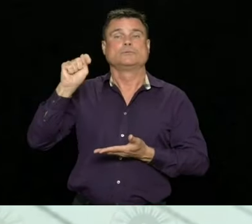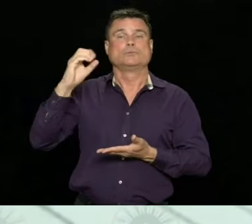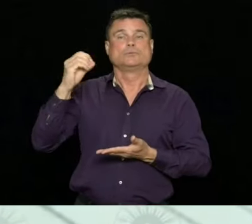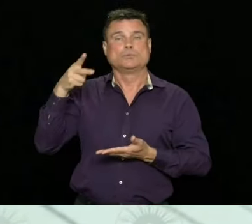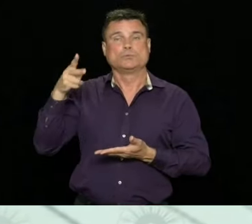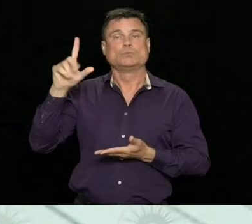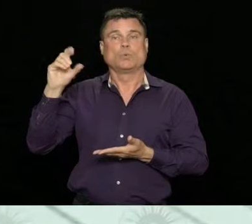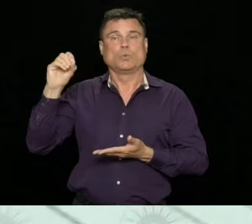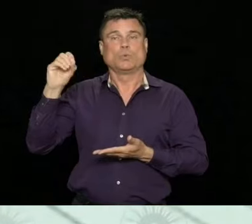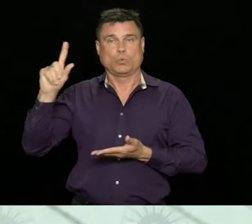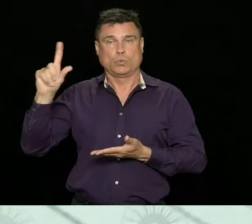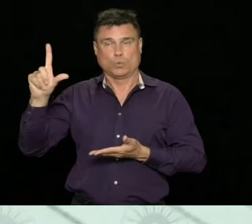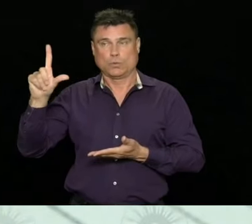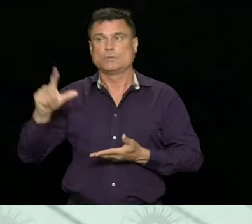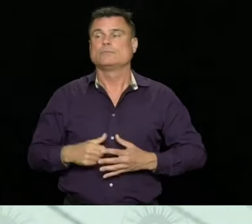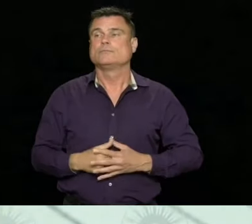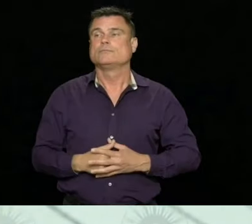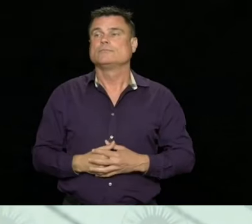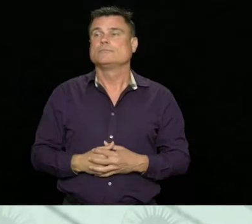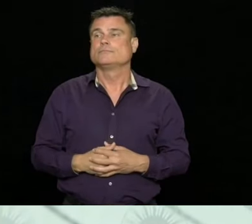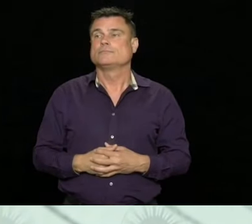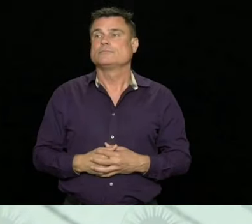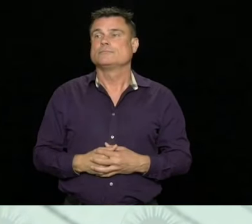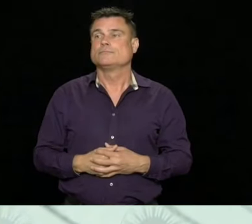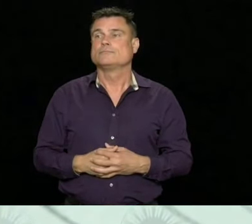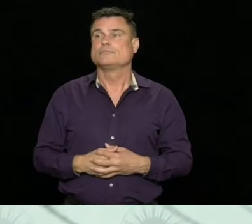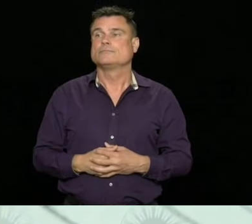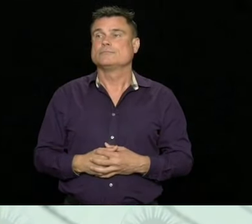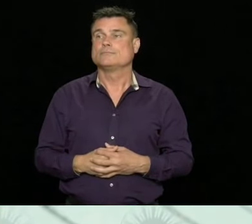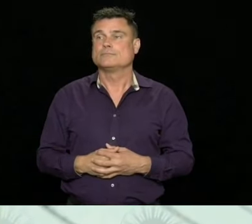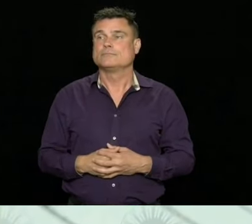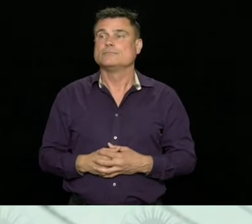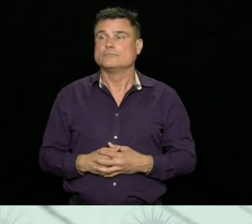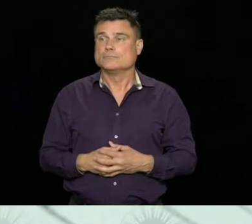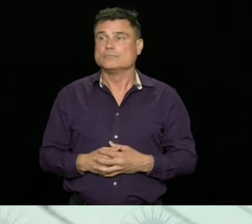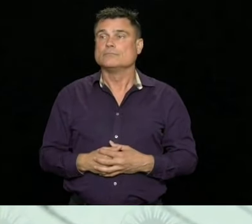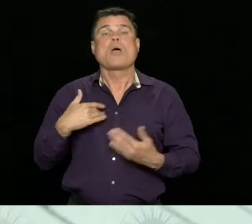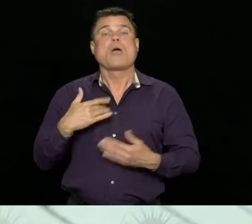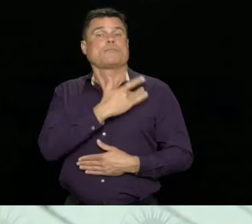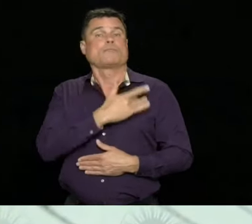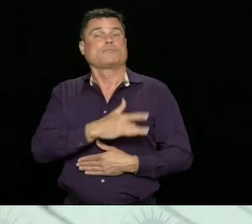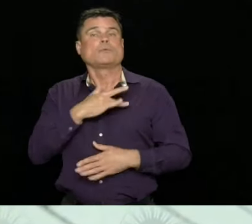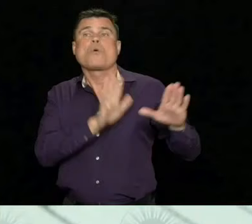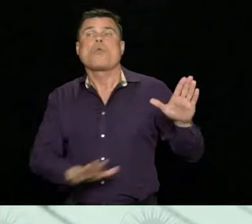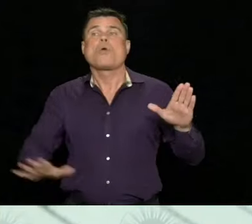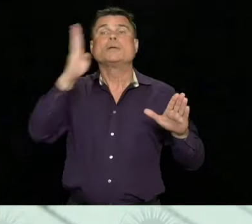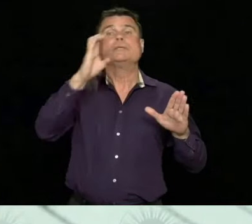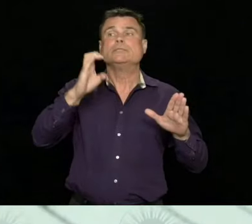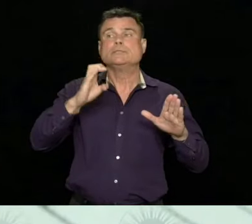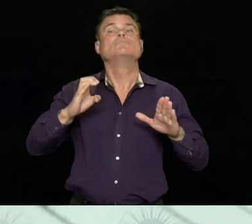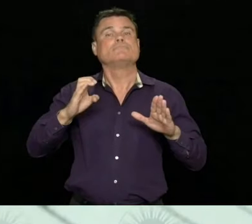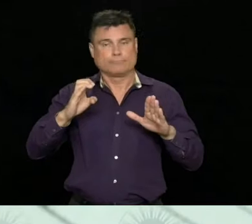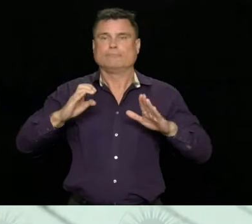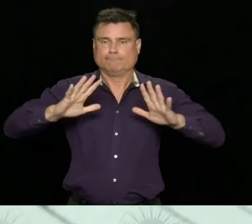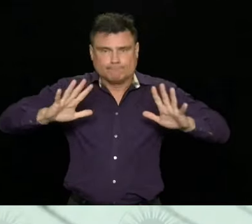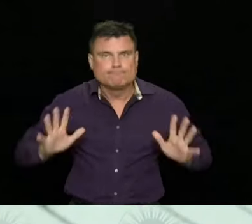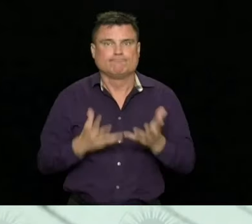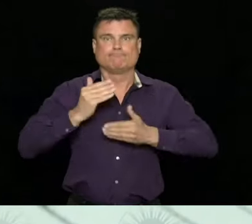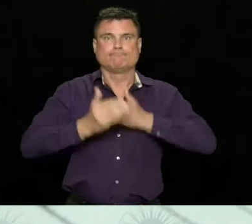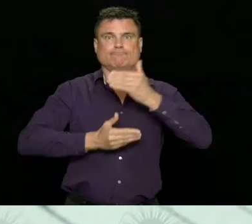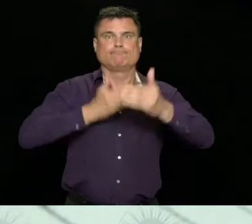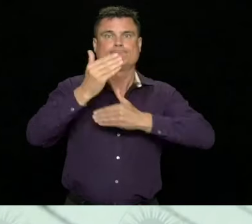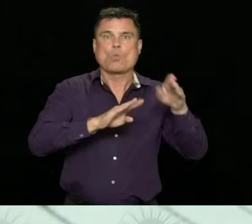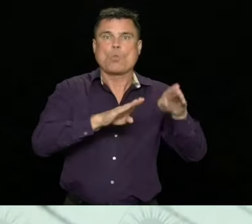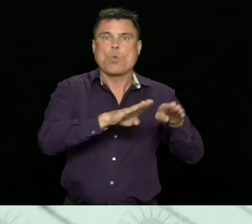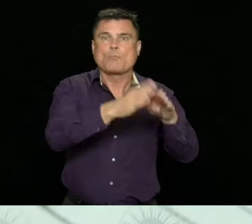their employers. I'm fully aware of the impacts to both. To workers, the